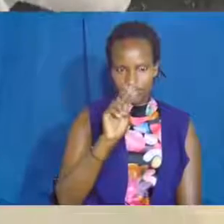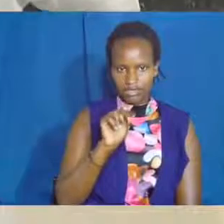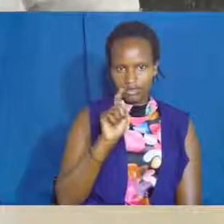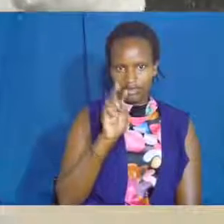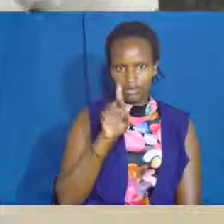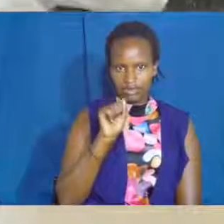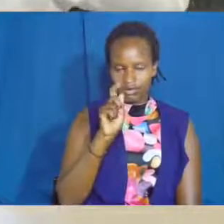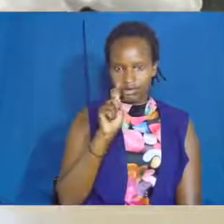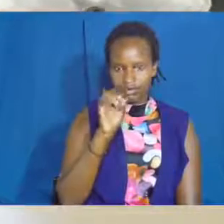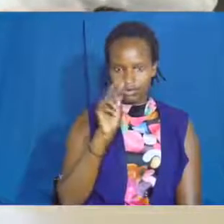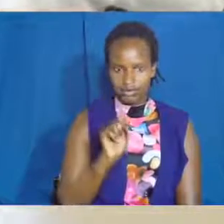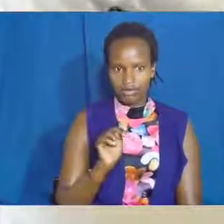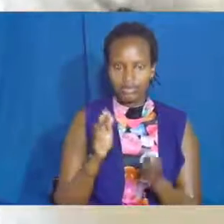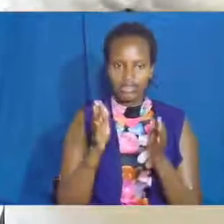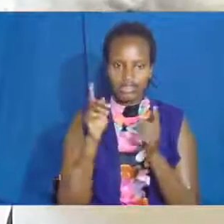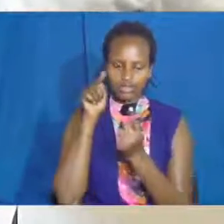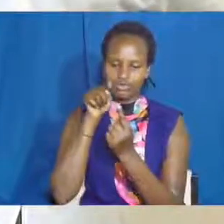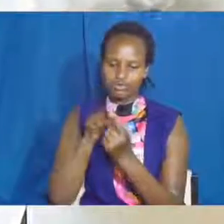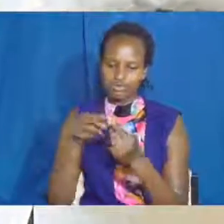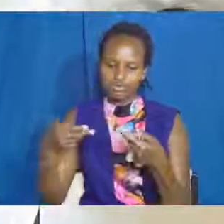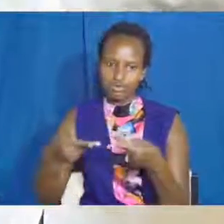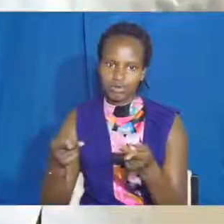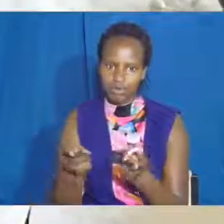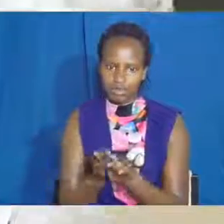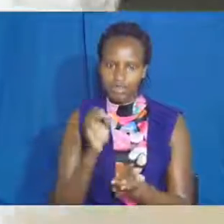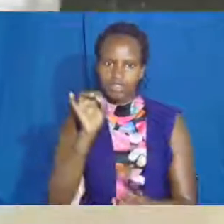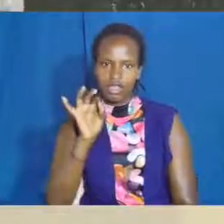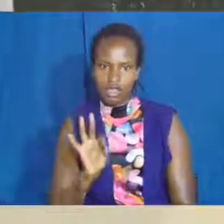to a region of